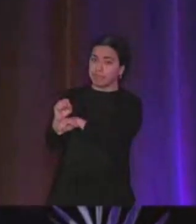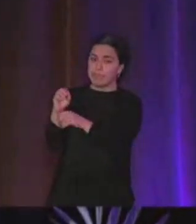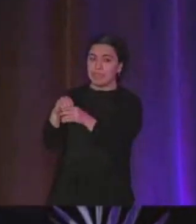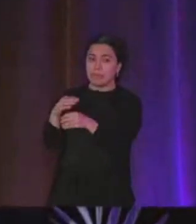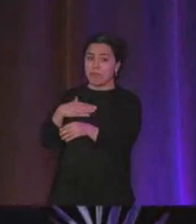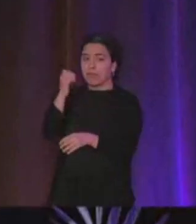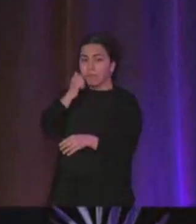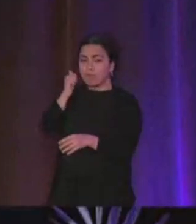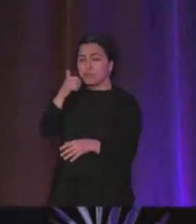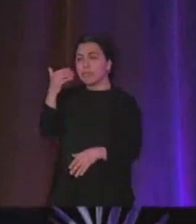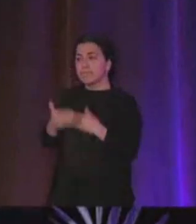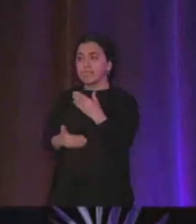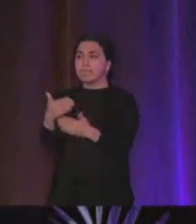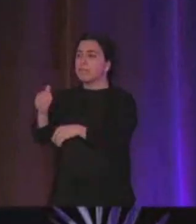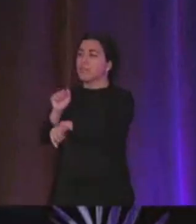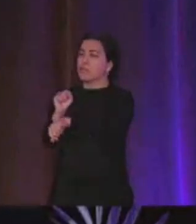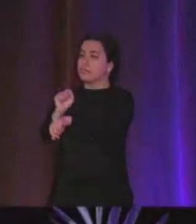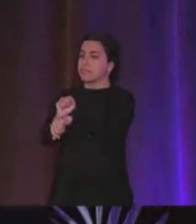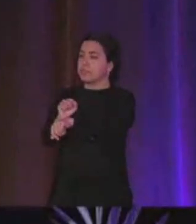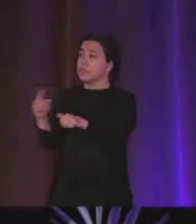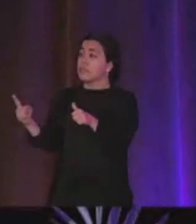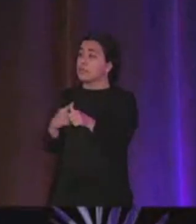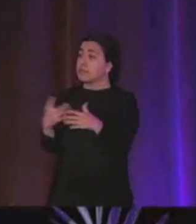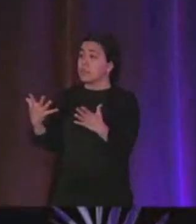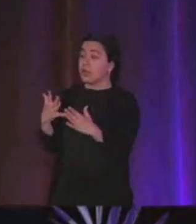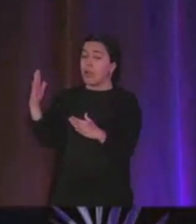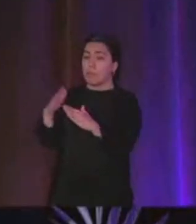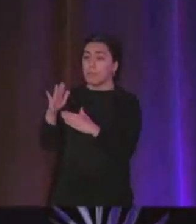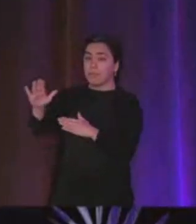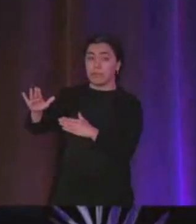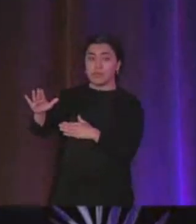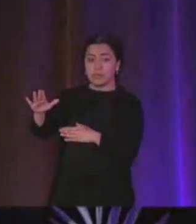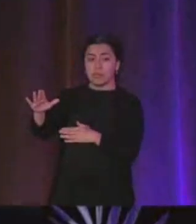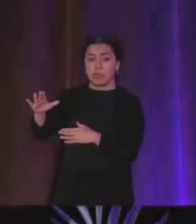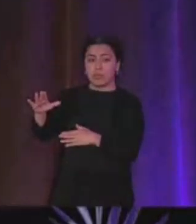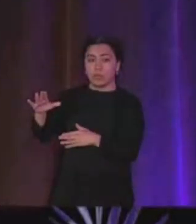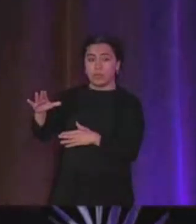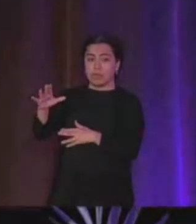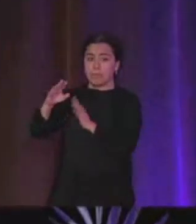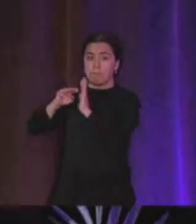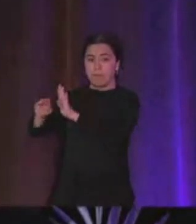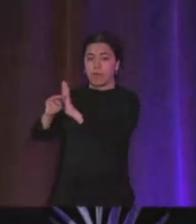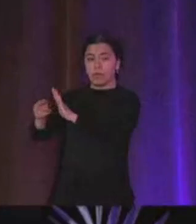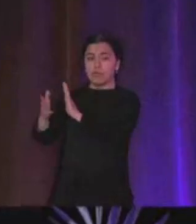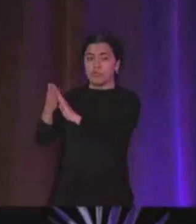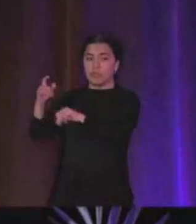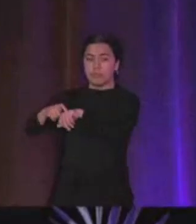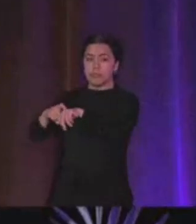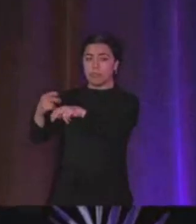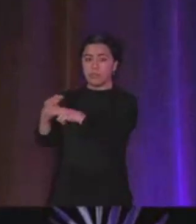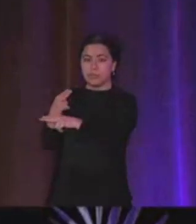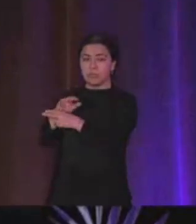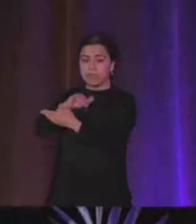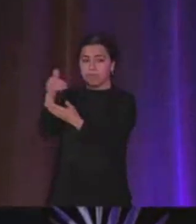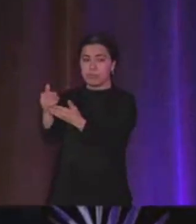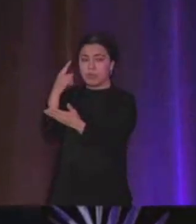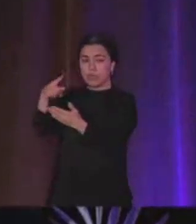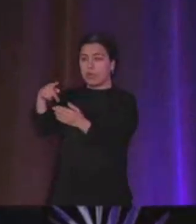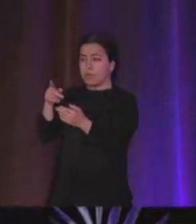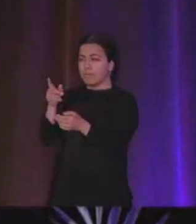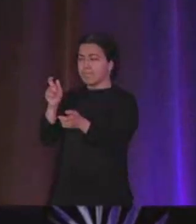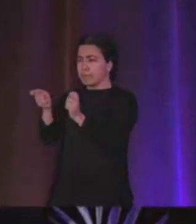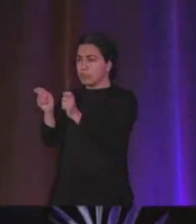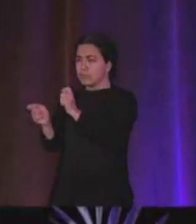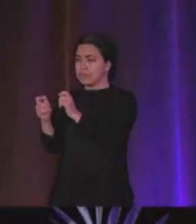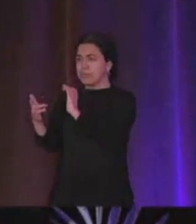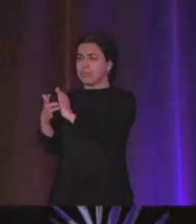day-to-day work. So first is optimize your model's runtime using the quantization pruning techniques. Quantization example, I've already